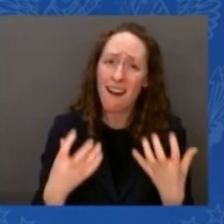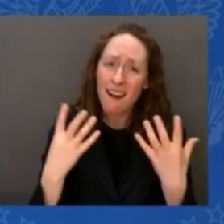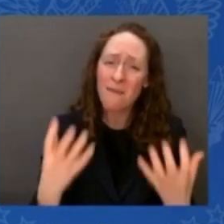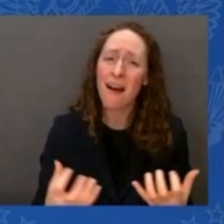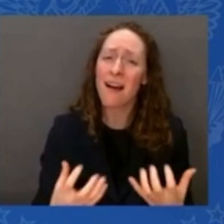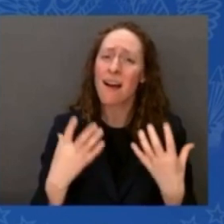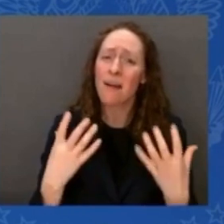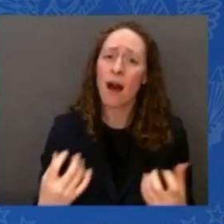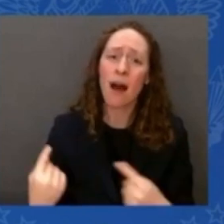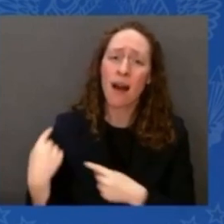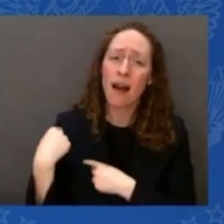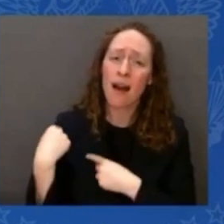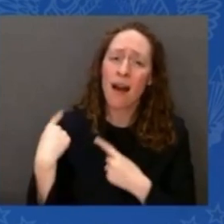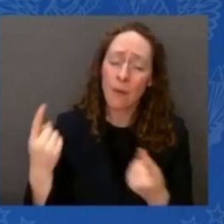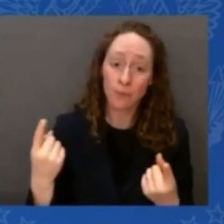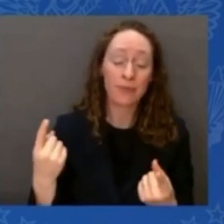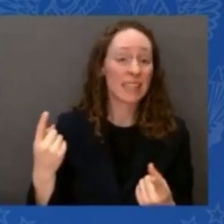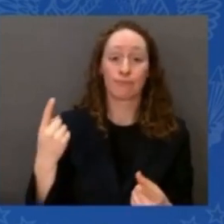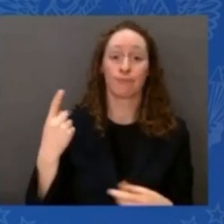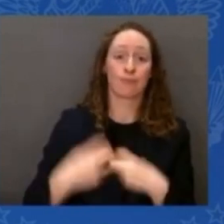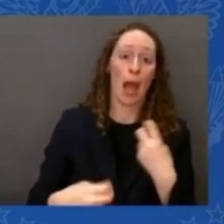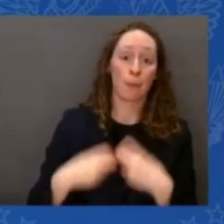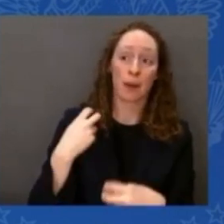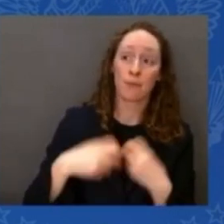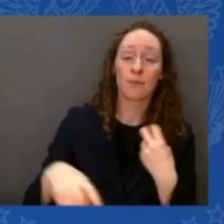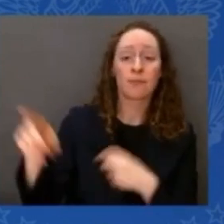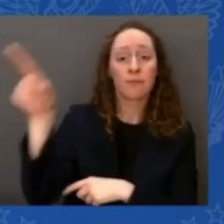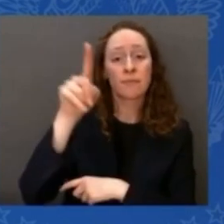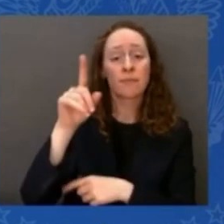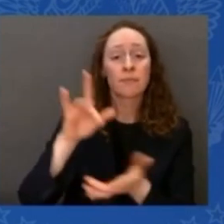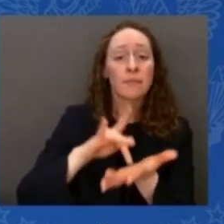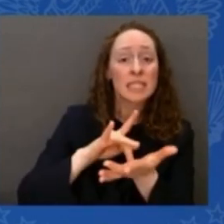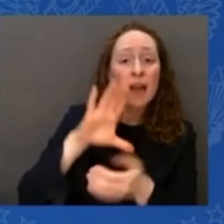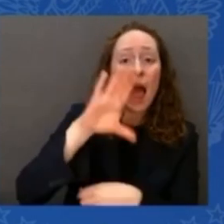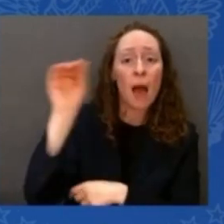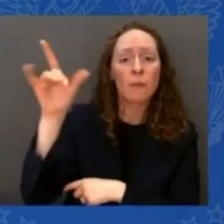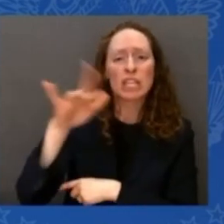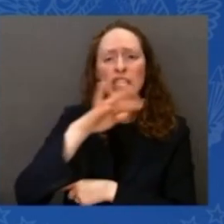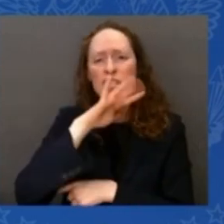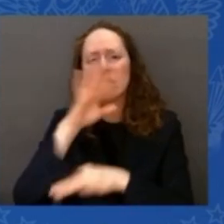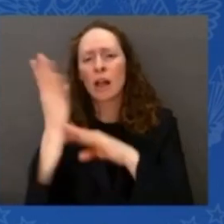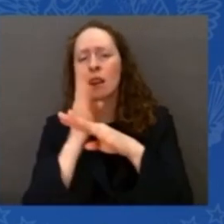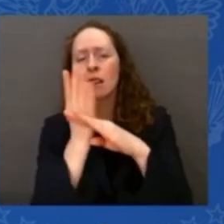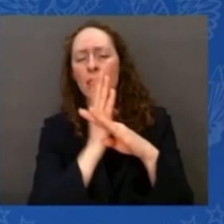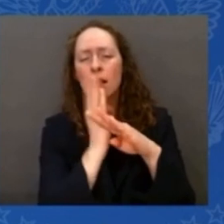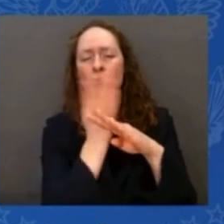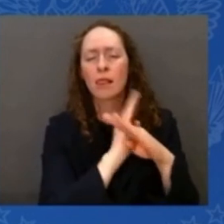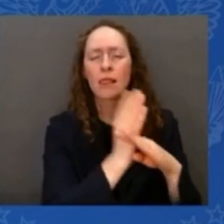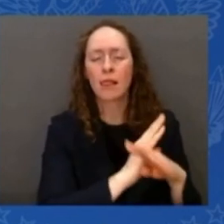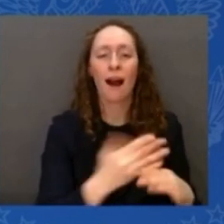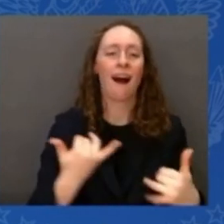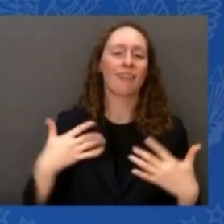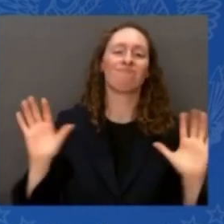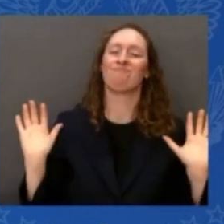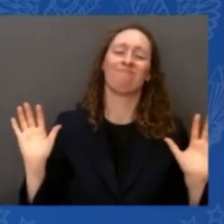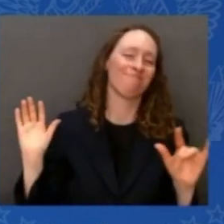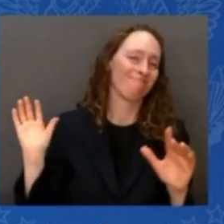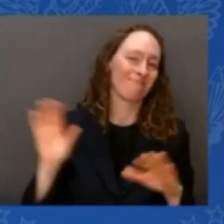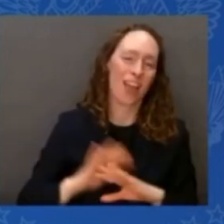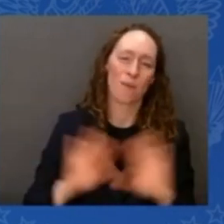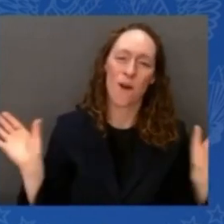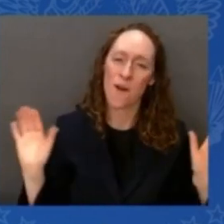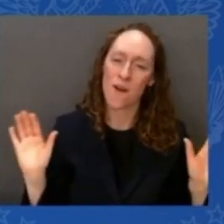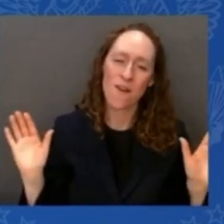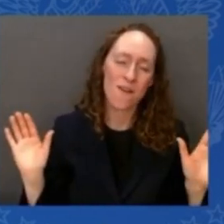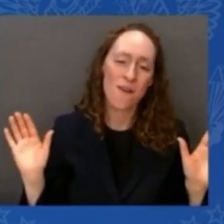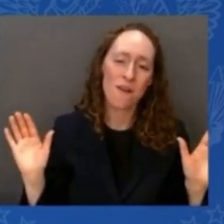is historic progress. And I wish I could say my friends on the other side, all of my friends on the other side, are there to protect and defend and build on